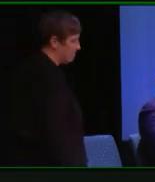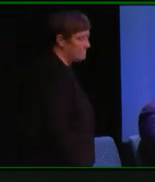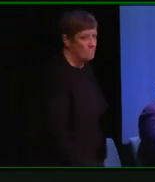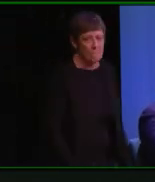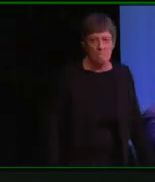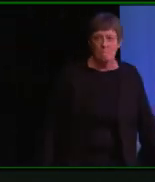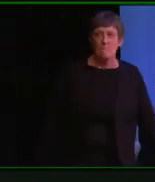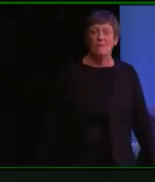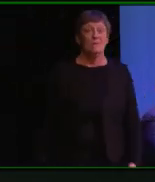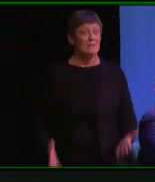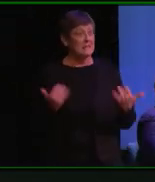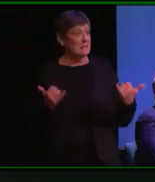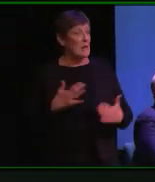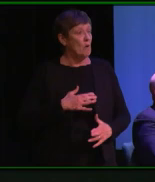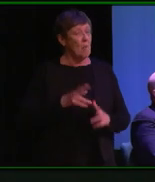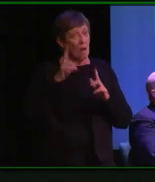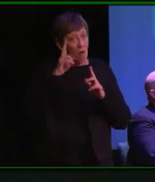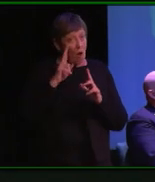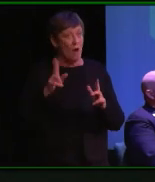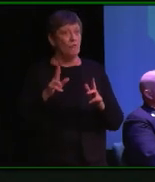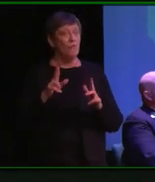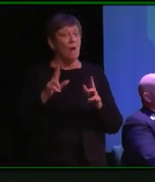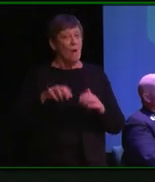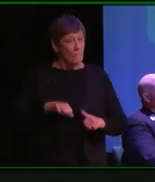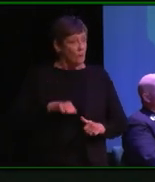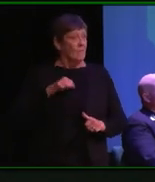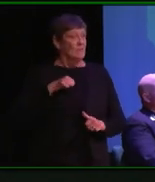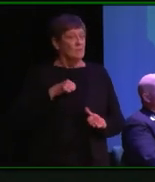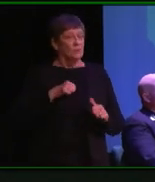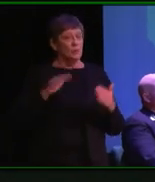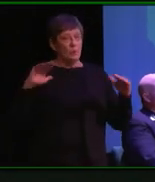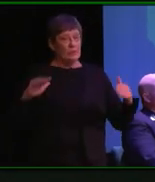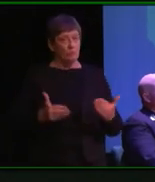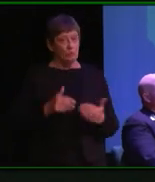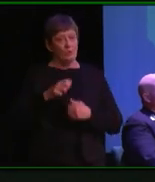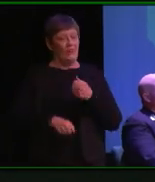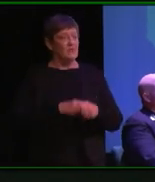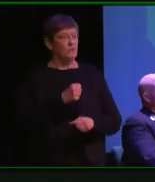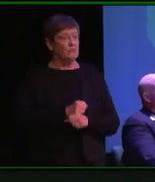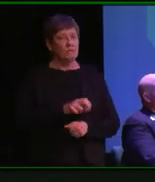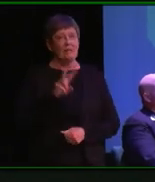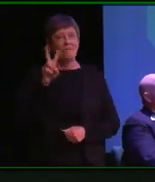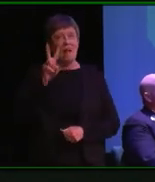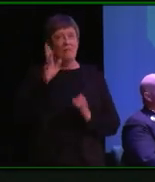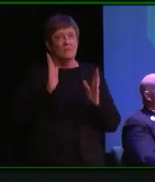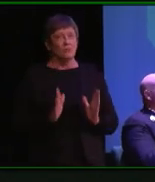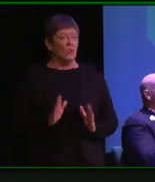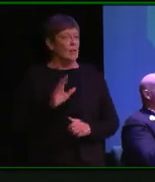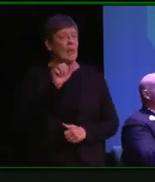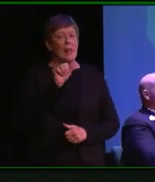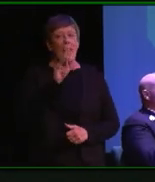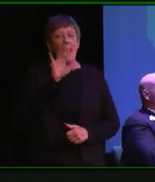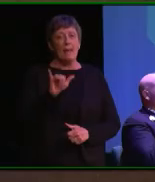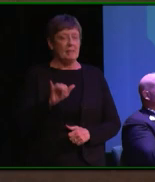It is now my honor and privilege to introduce this year's valedictorian, Amy Rodriguez.